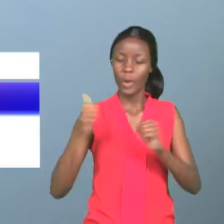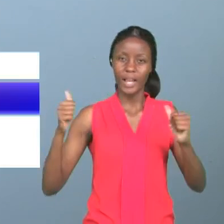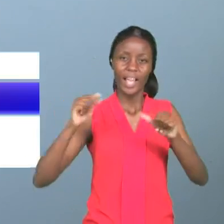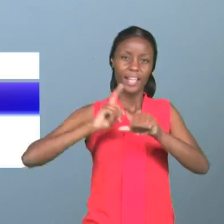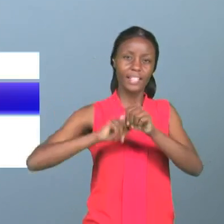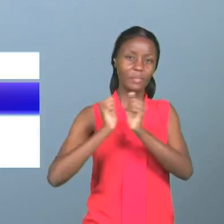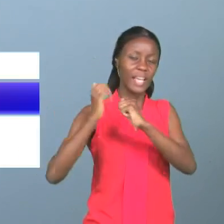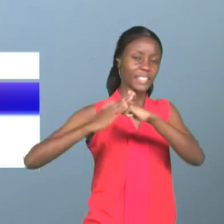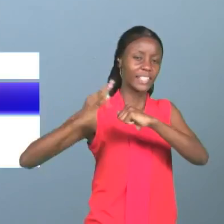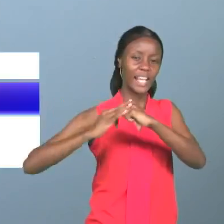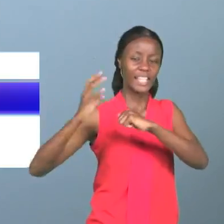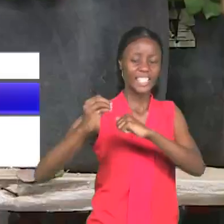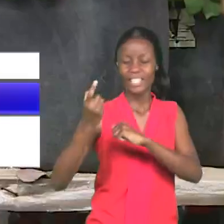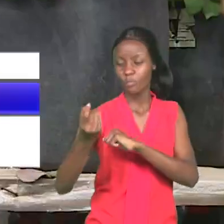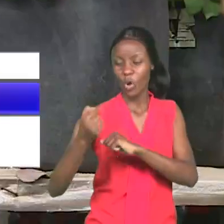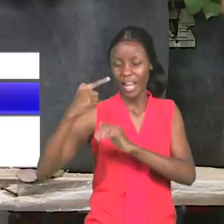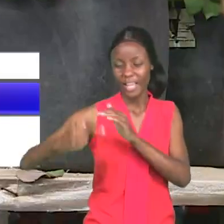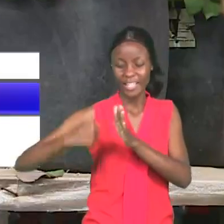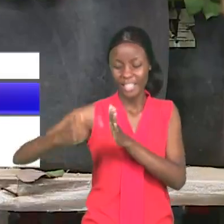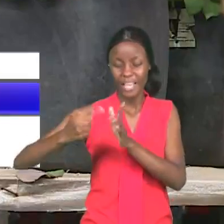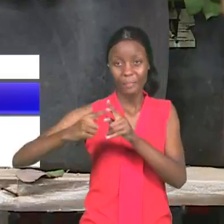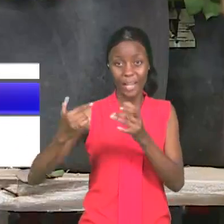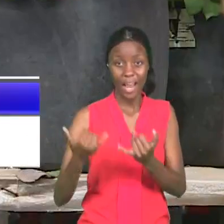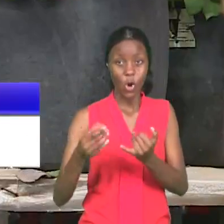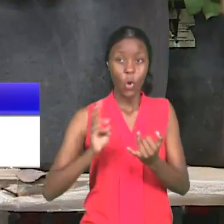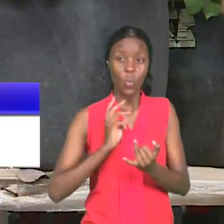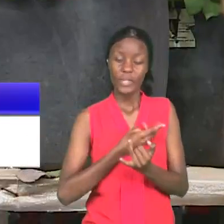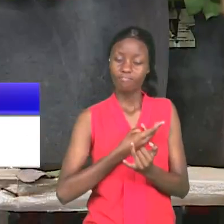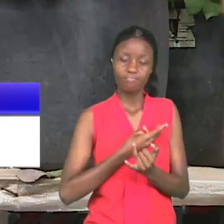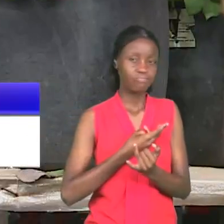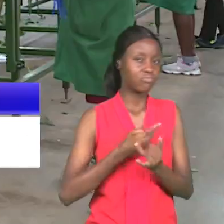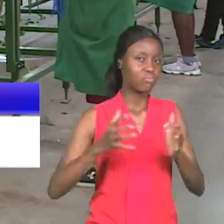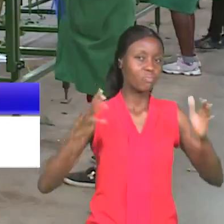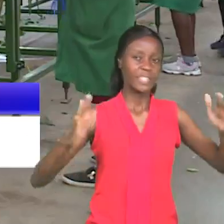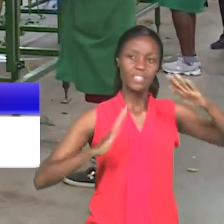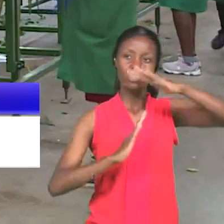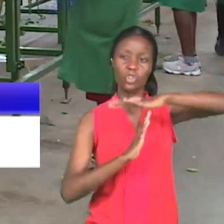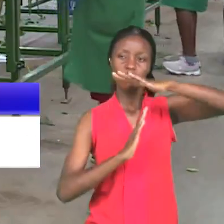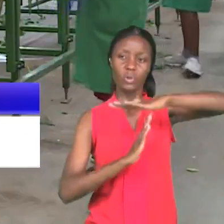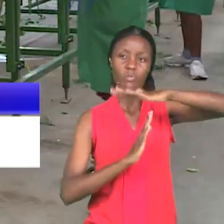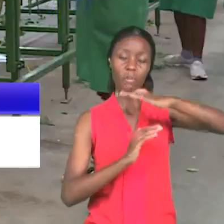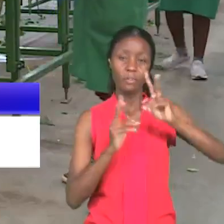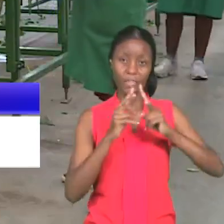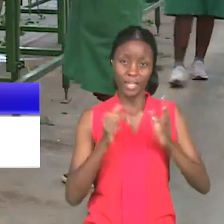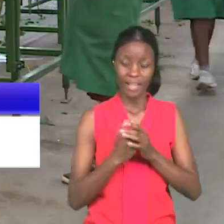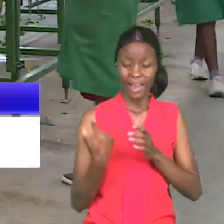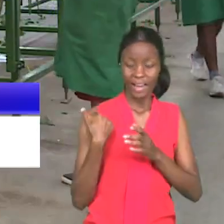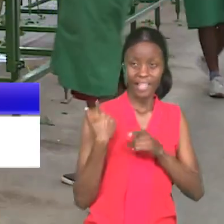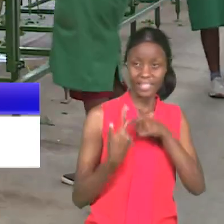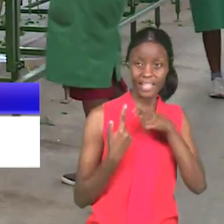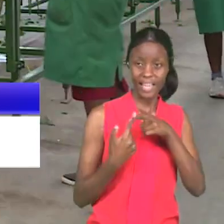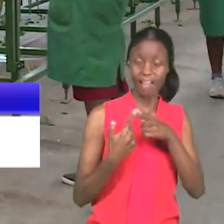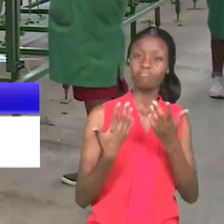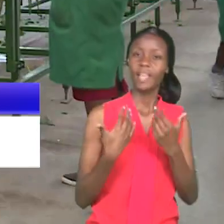in 1980s, and now we are a multi-billion industry. Last year, we managed to rake in